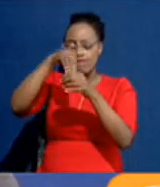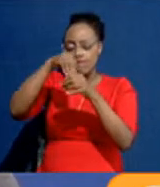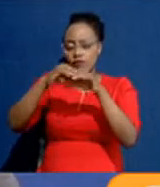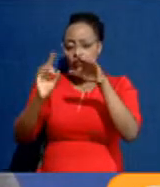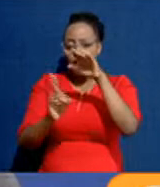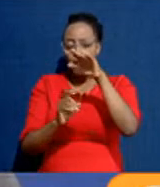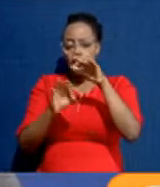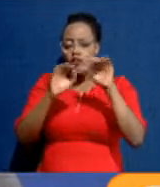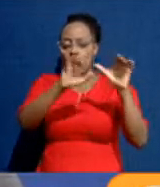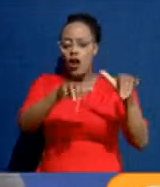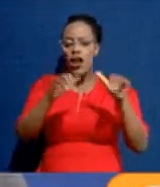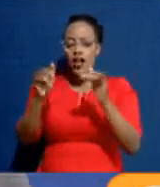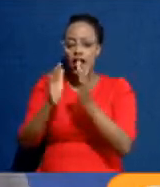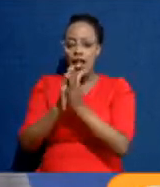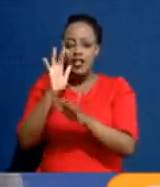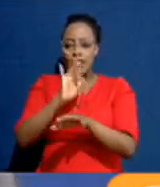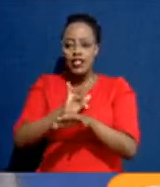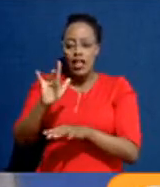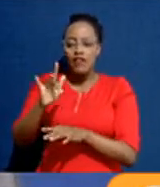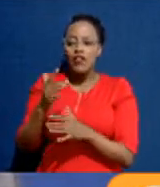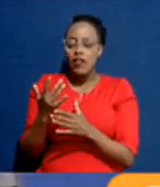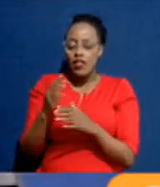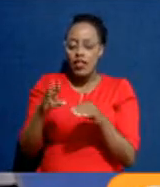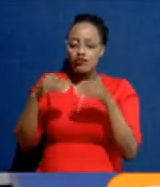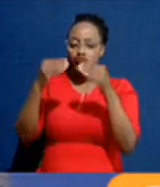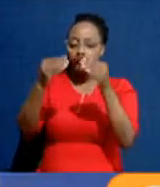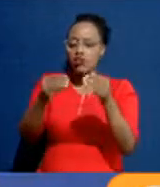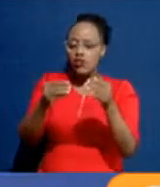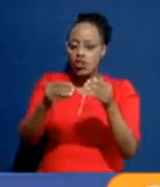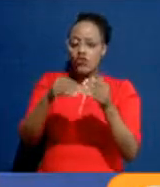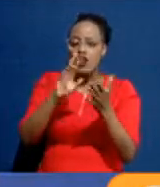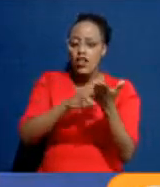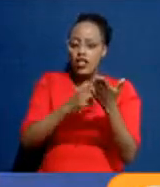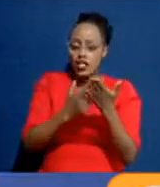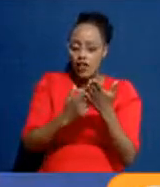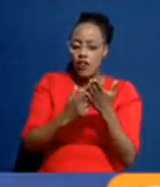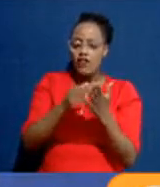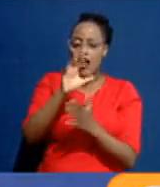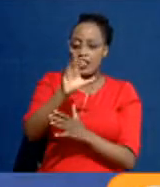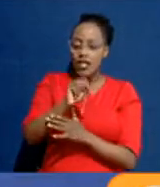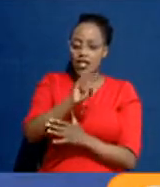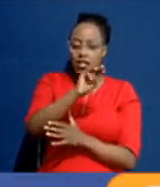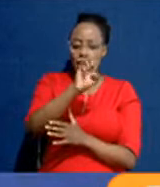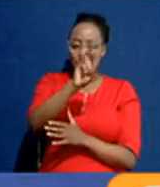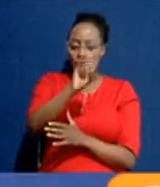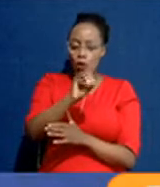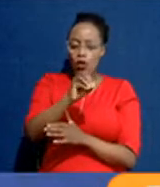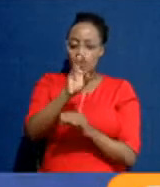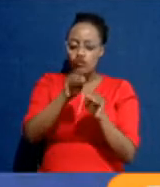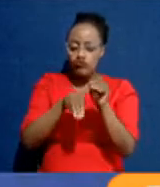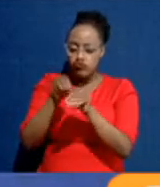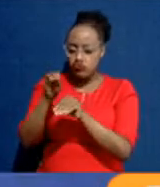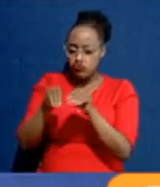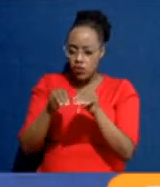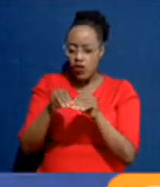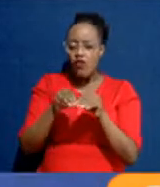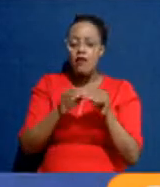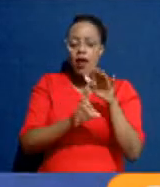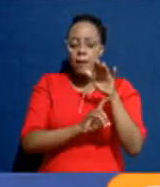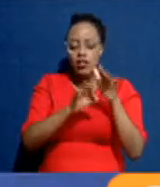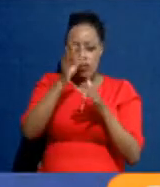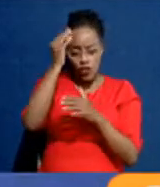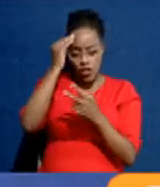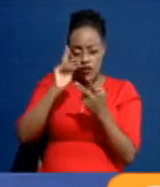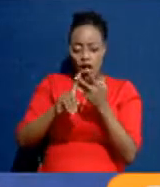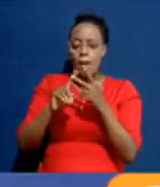Agriculture and affecting dispersal of resources, a cabinet memo is prepared by the three ministers, yeah. Minister for Education,